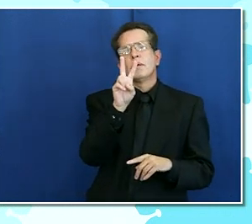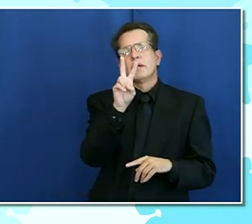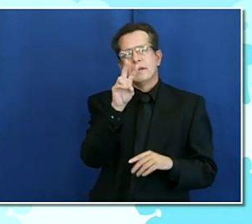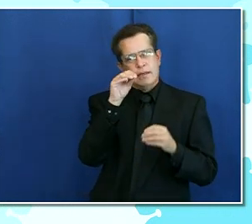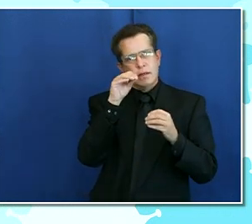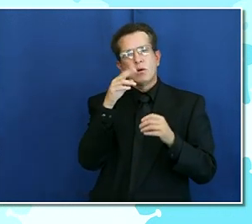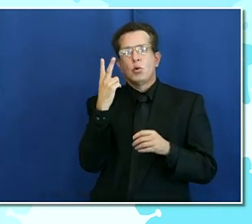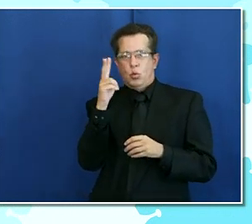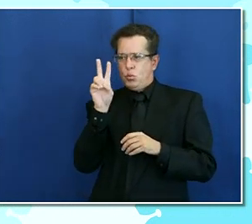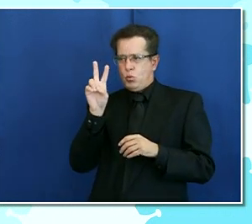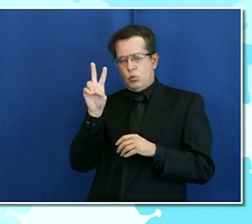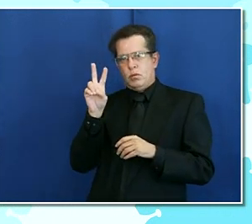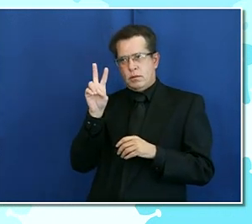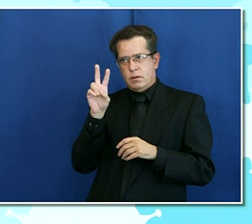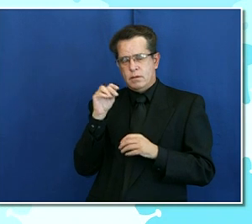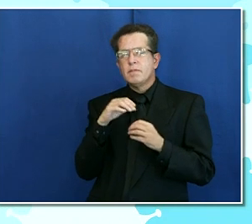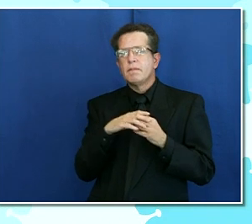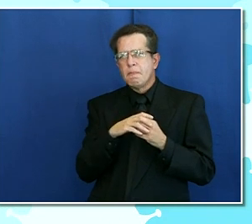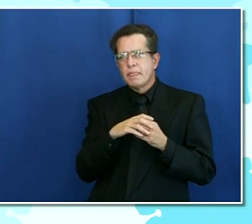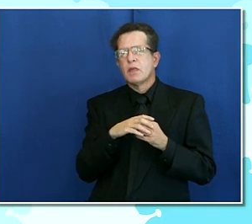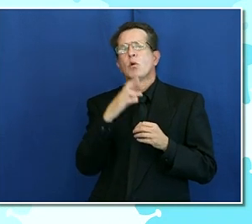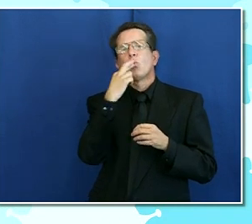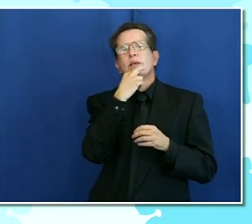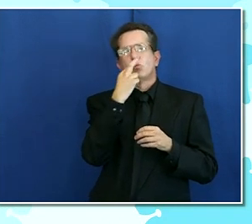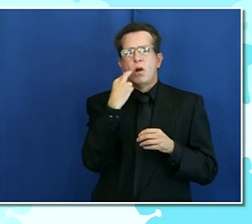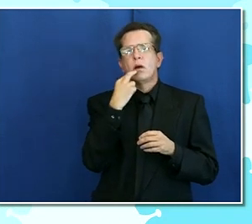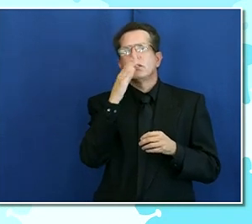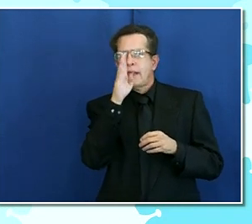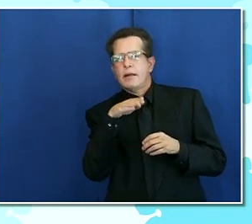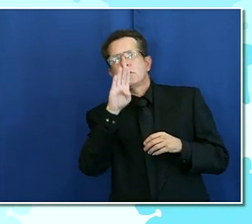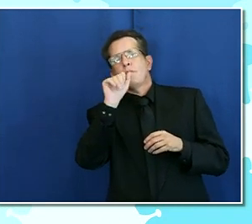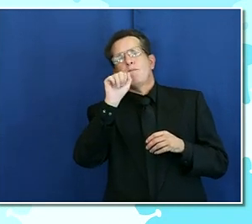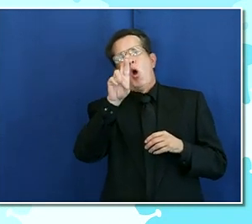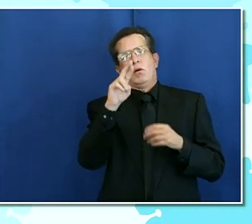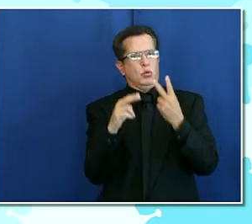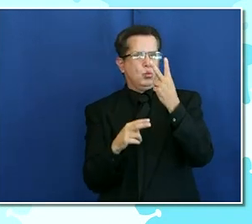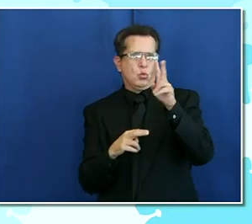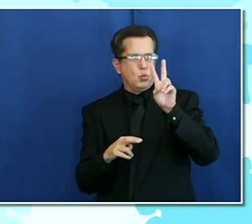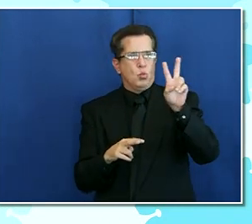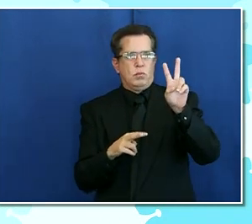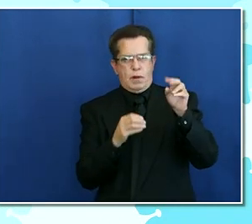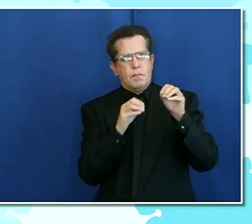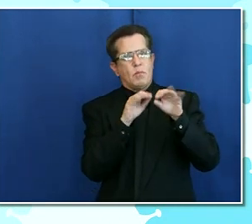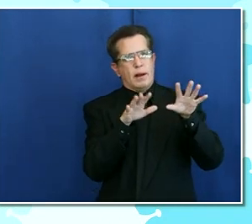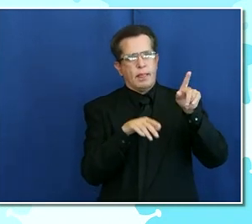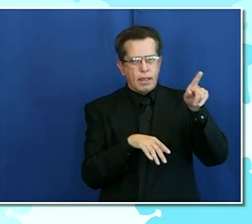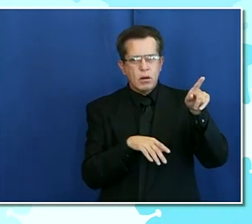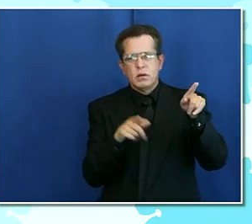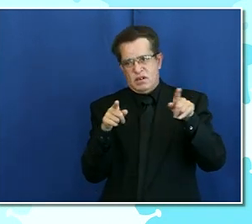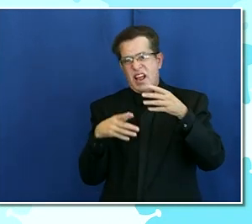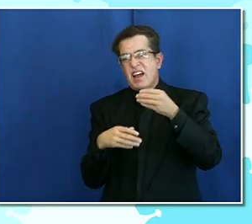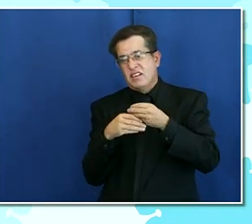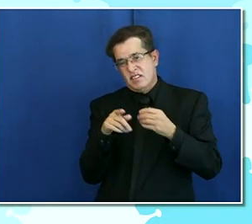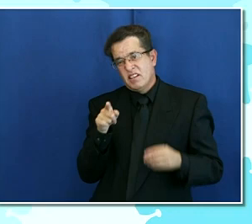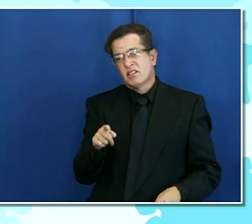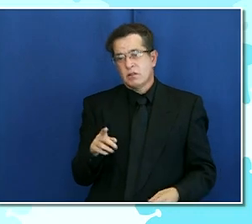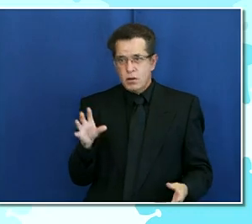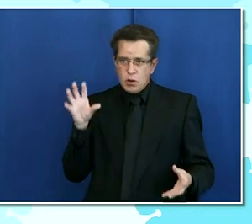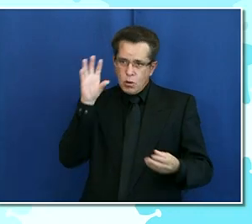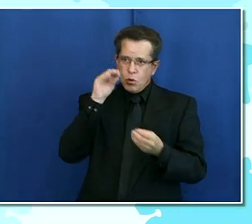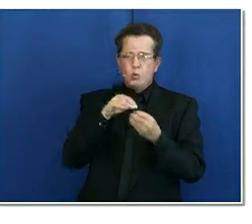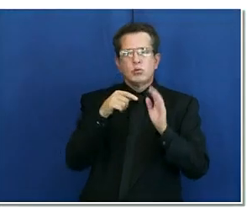two in residence slash, or rather restaurants slash bars. Overall, shown here are the 18 outbreaks